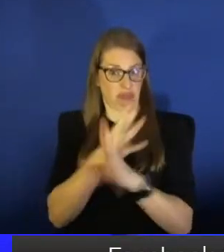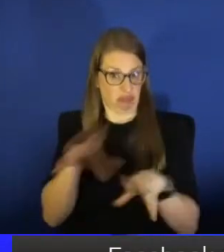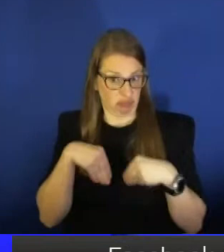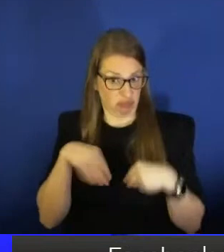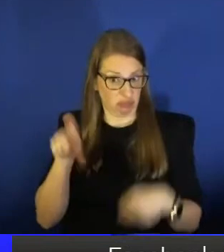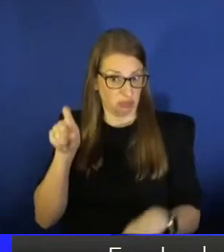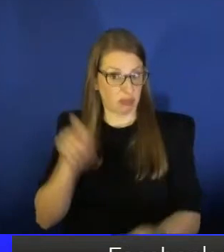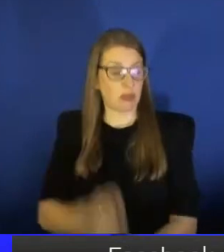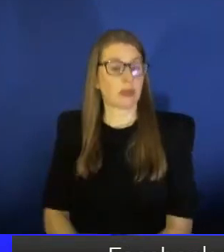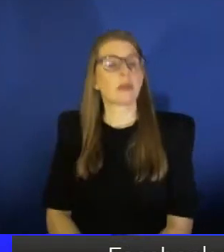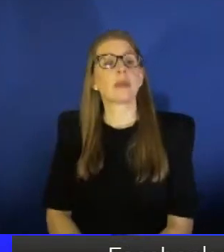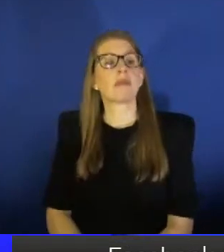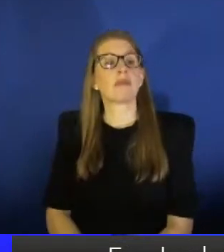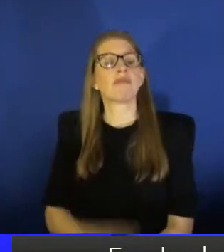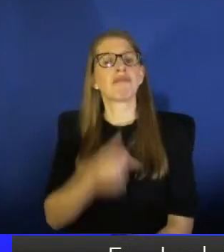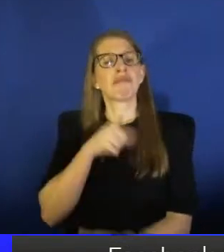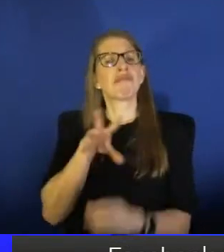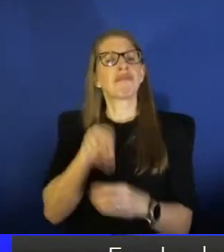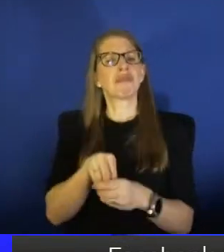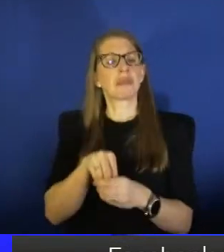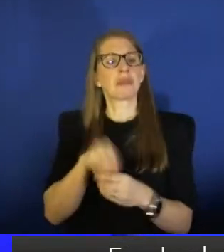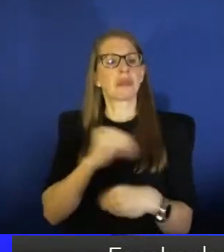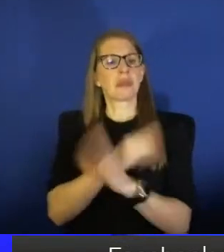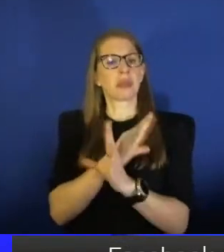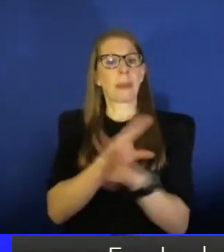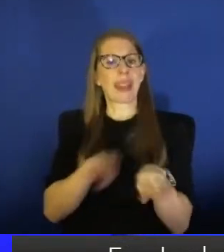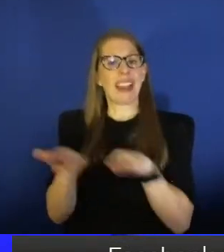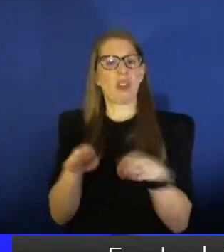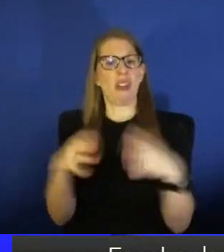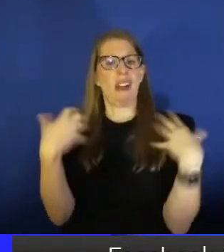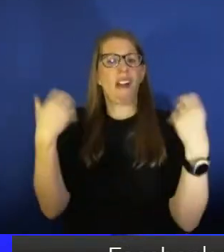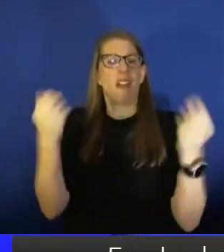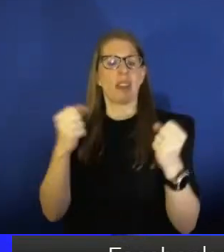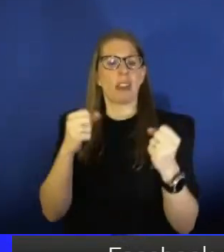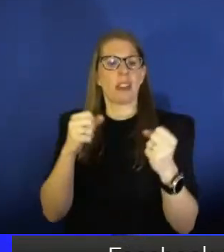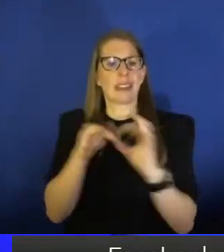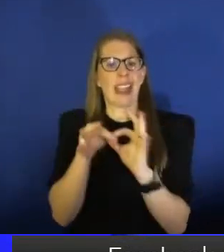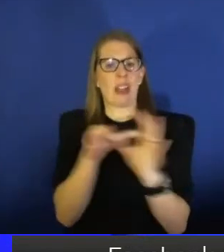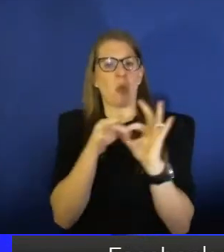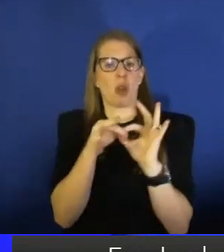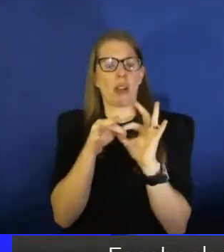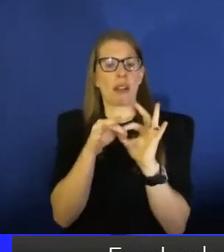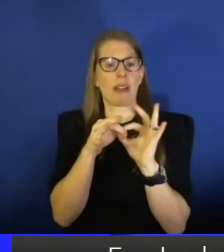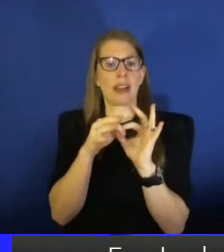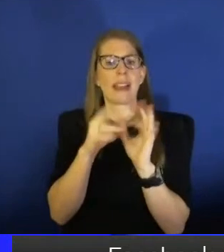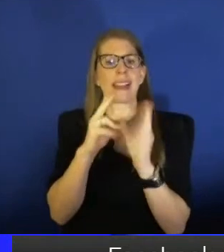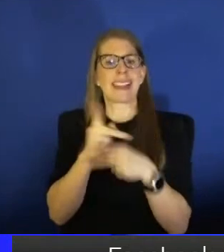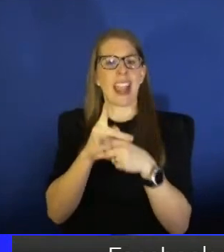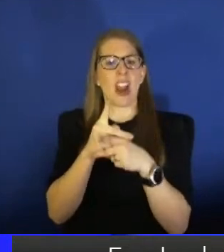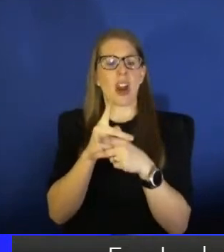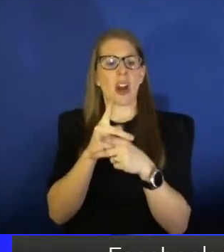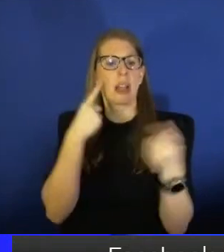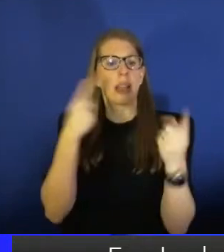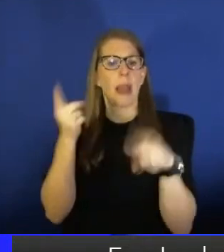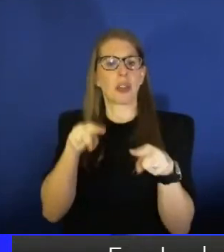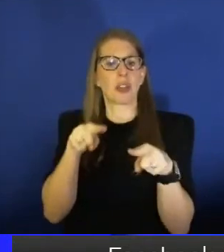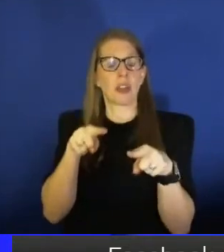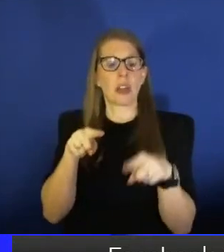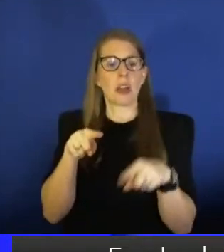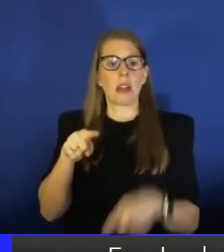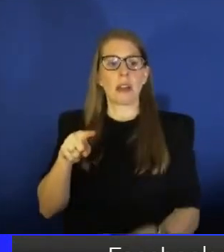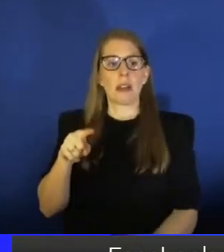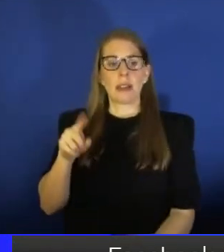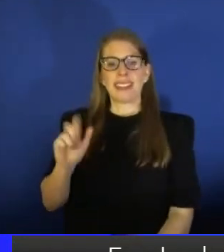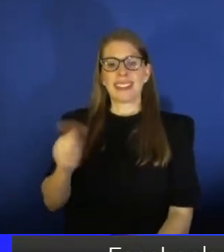a telebehavioral health network that the Care Collaborative started with about 10 of our ACO partners. And that came